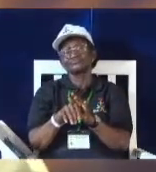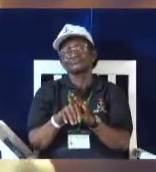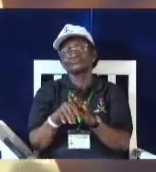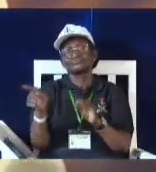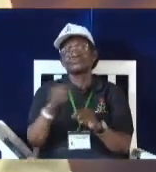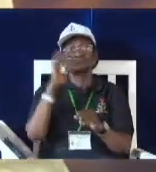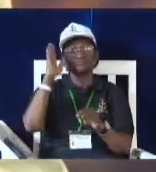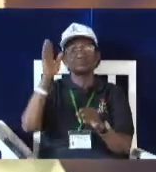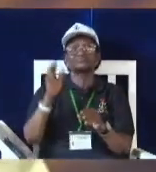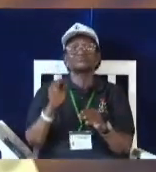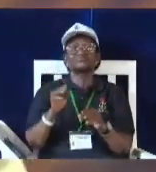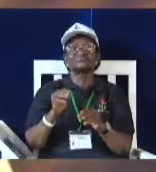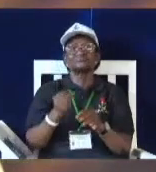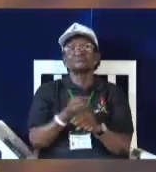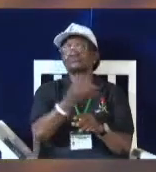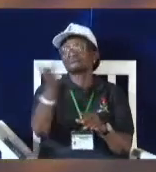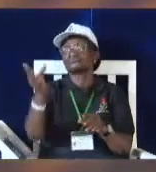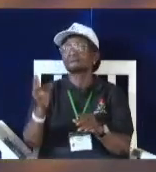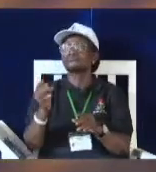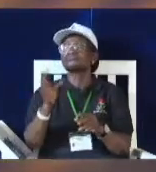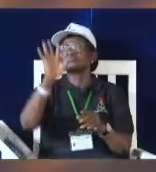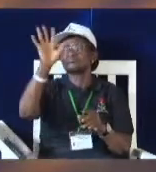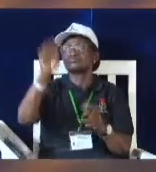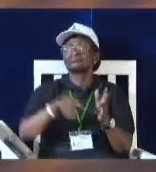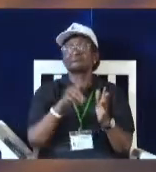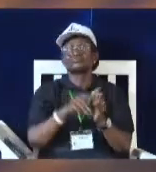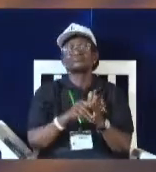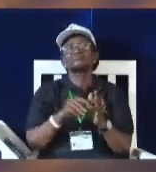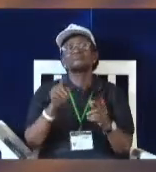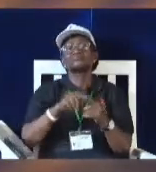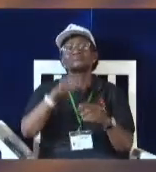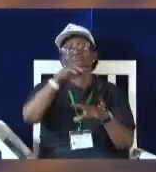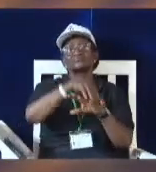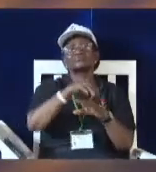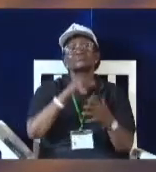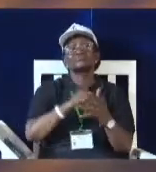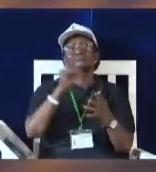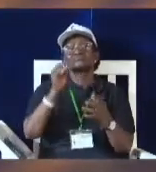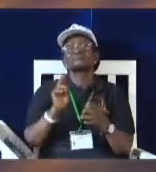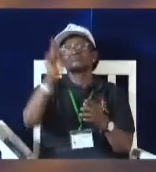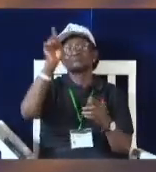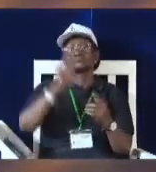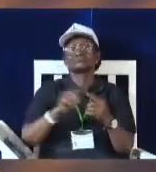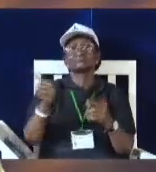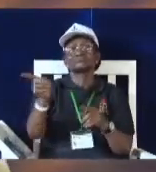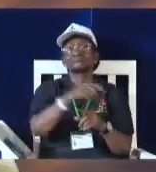You're going to spend the first 5 minutes tonight, and it's up to you how you use it.